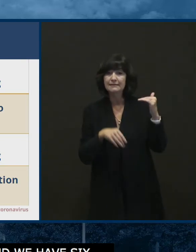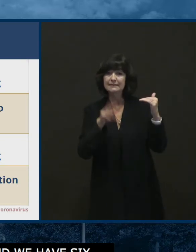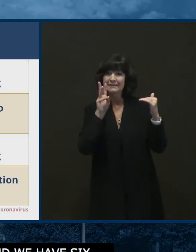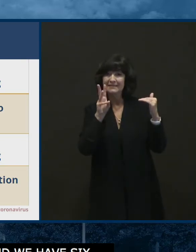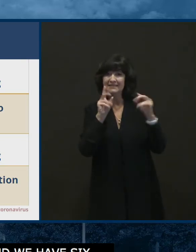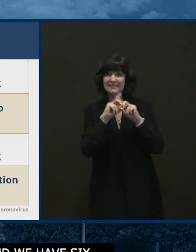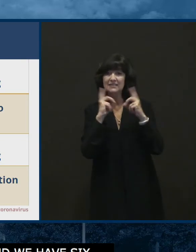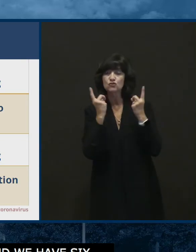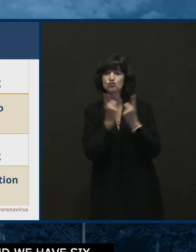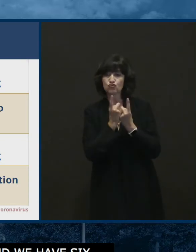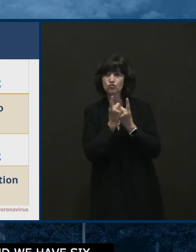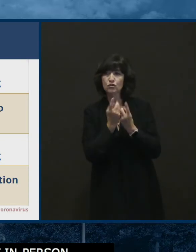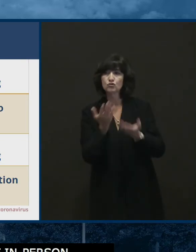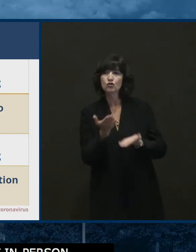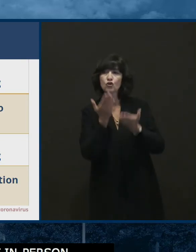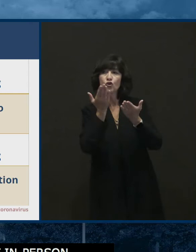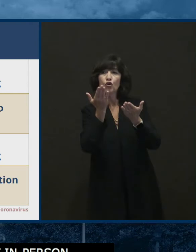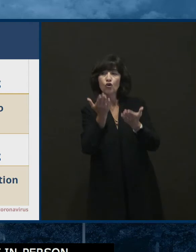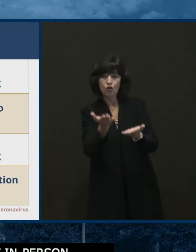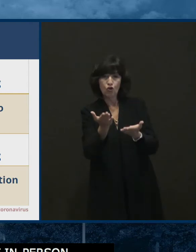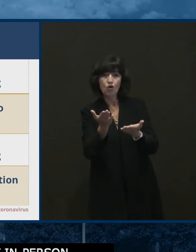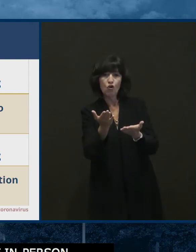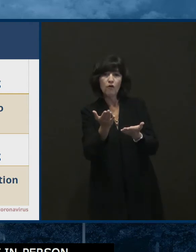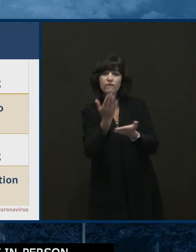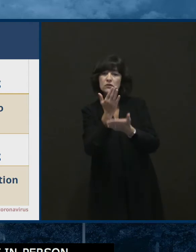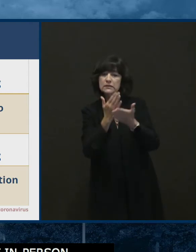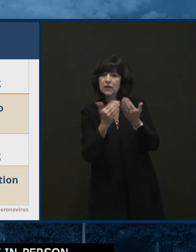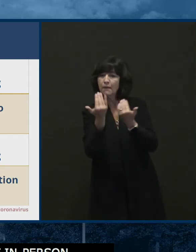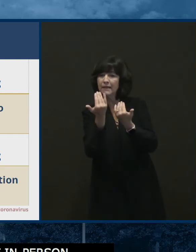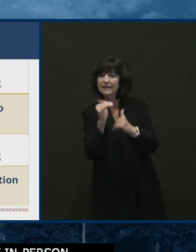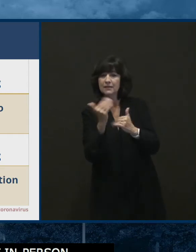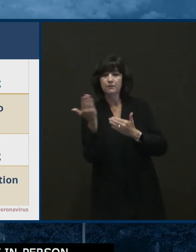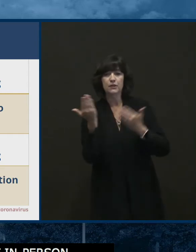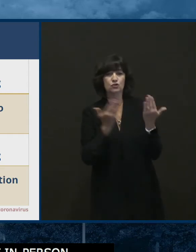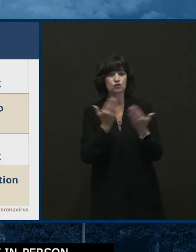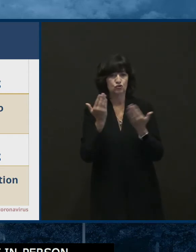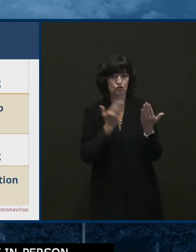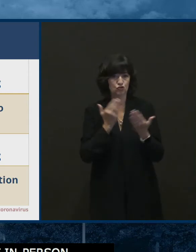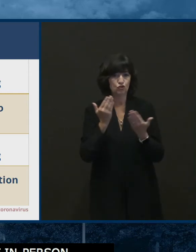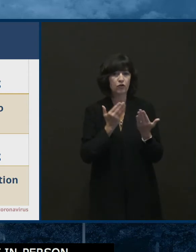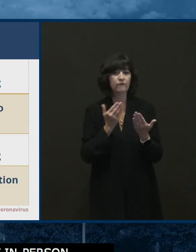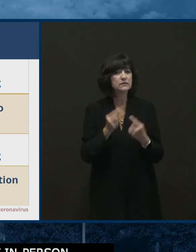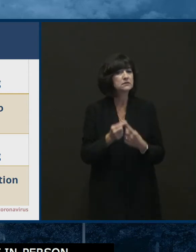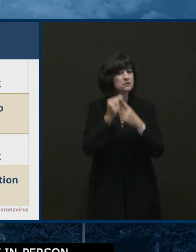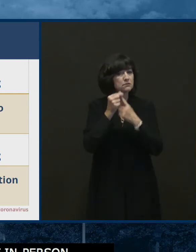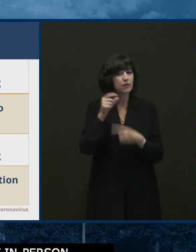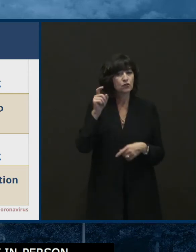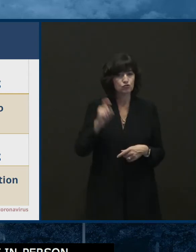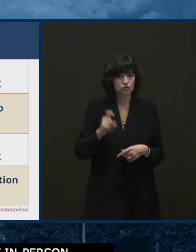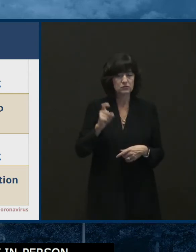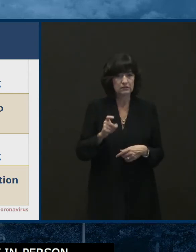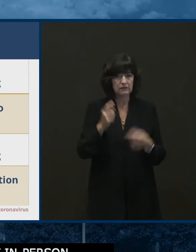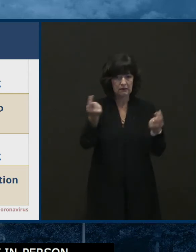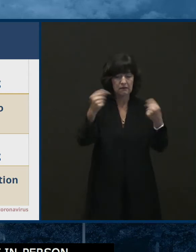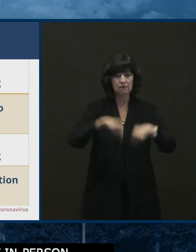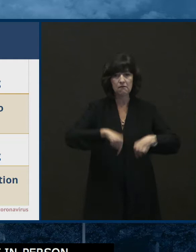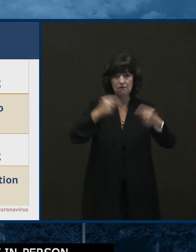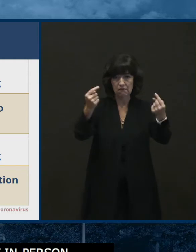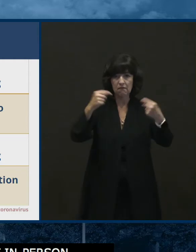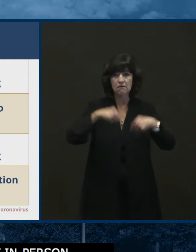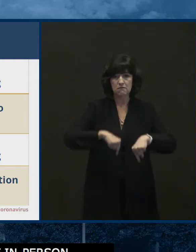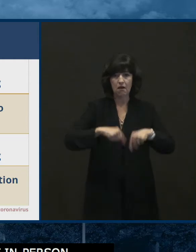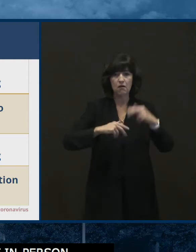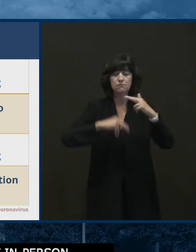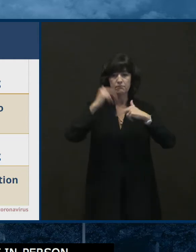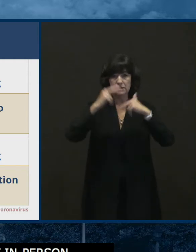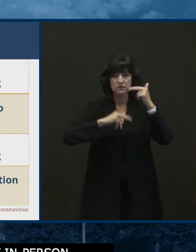select students. These are often our special needs students or our EL students, or in one district, they're actually bringing in students that they are aware